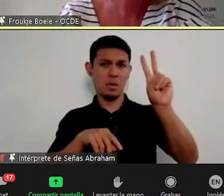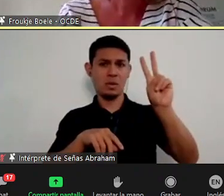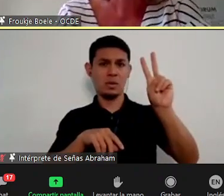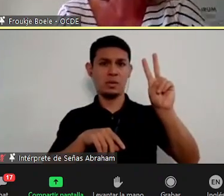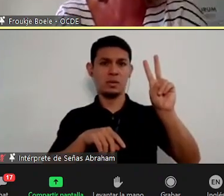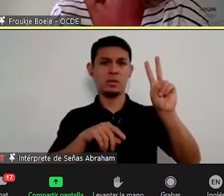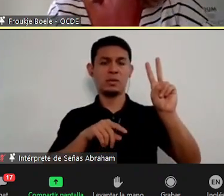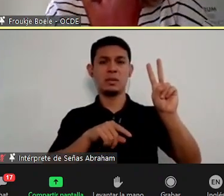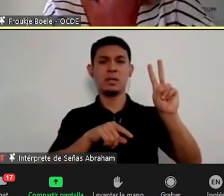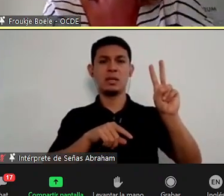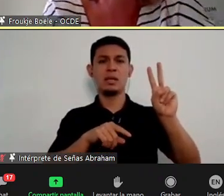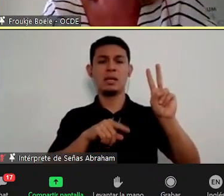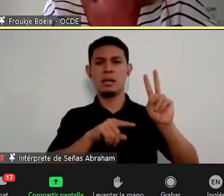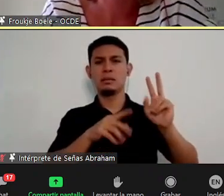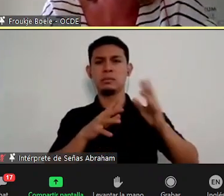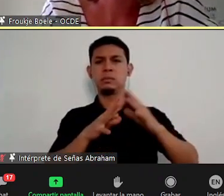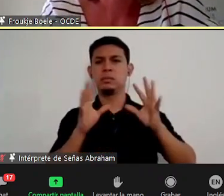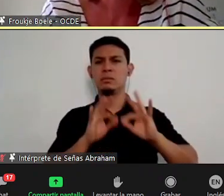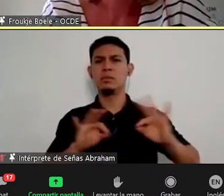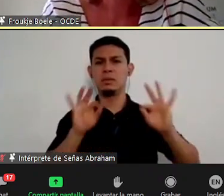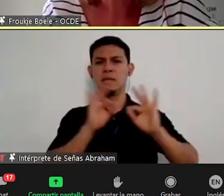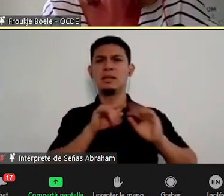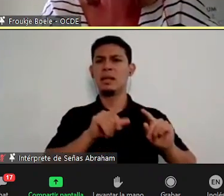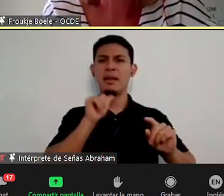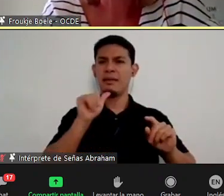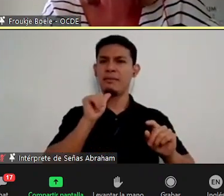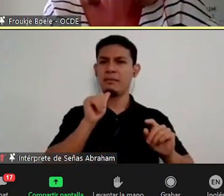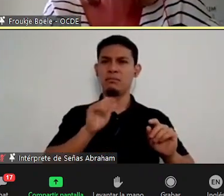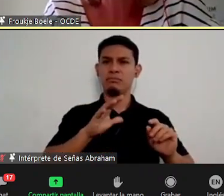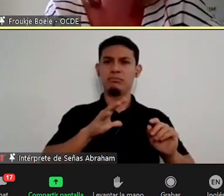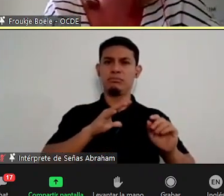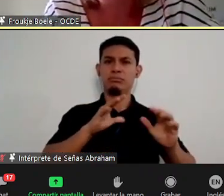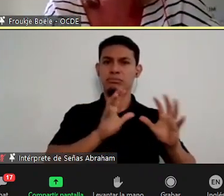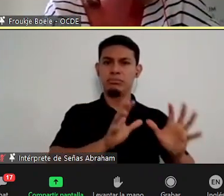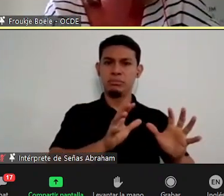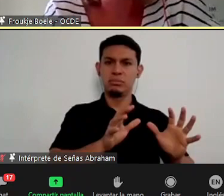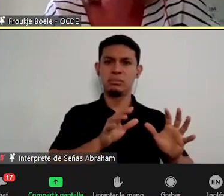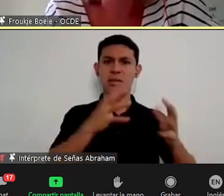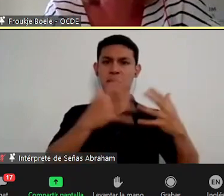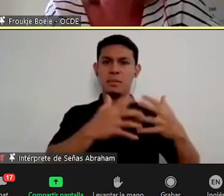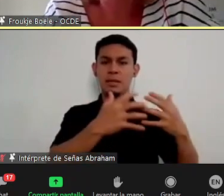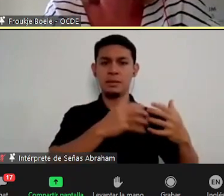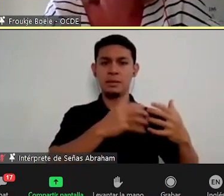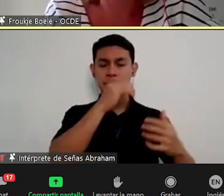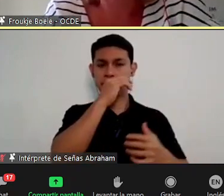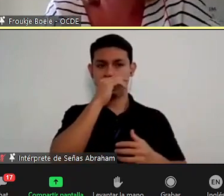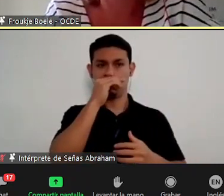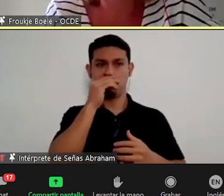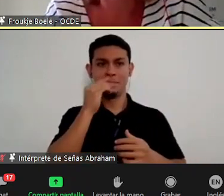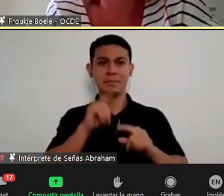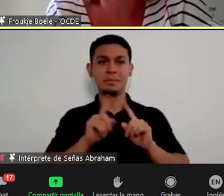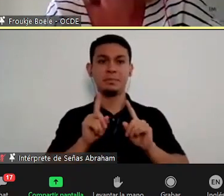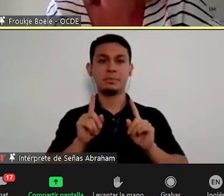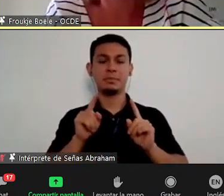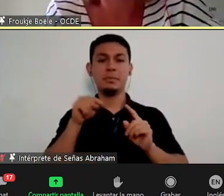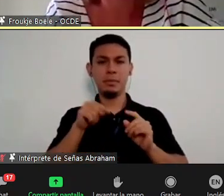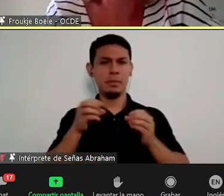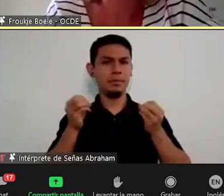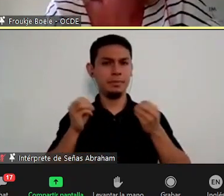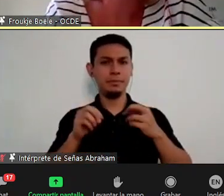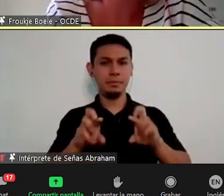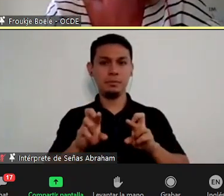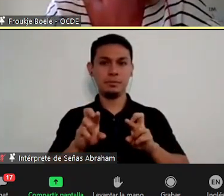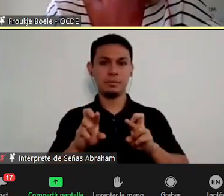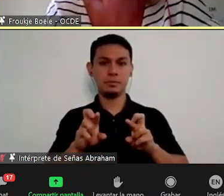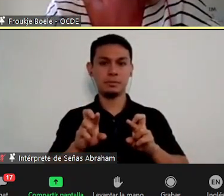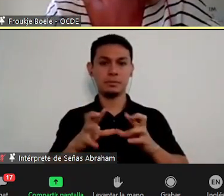informal sector in peru in this context however the act of construction of the cell